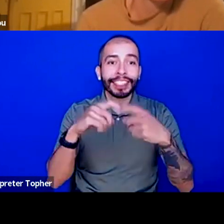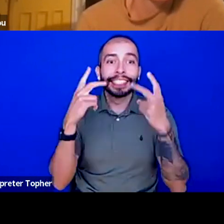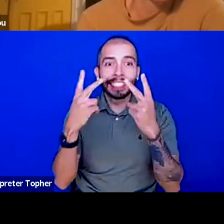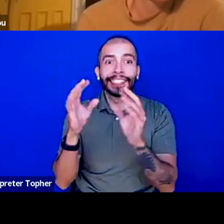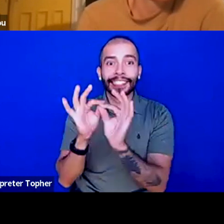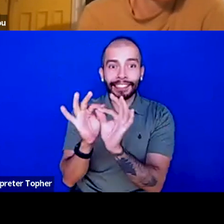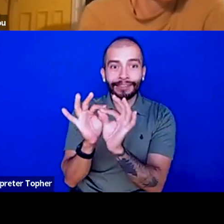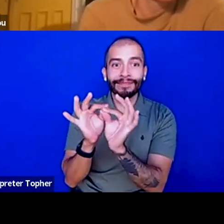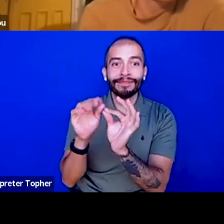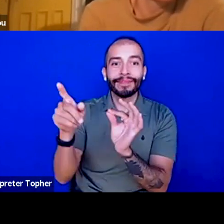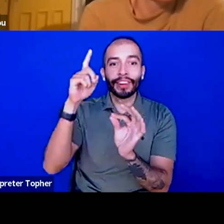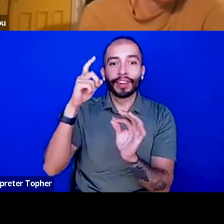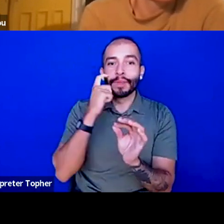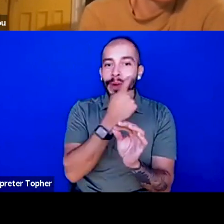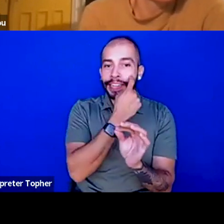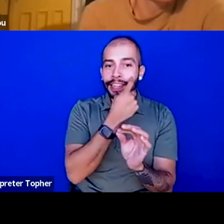up.